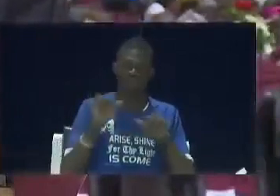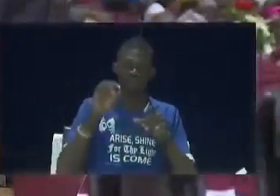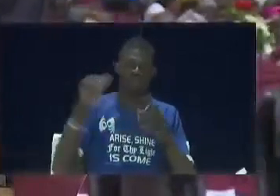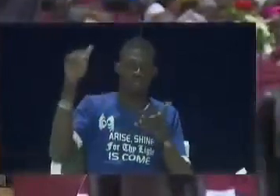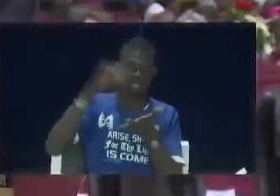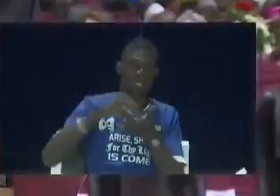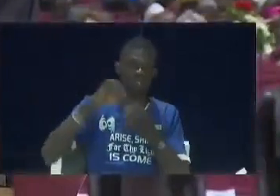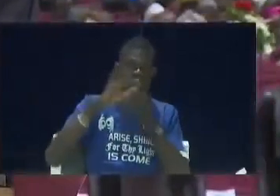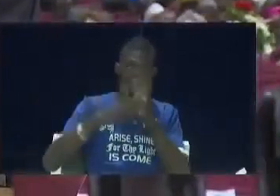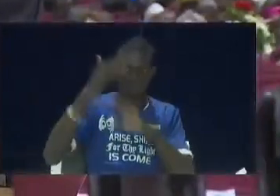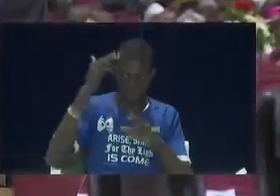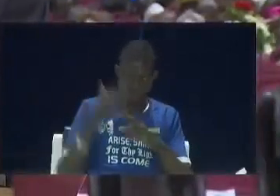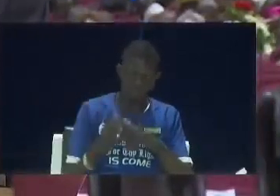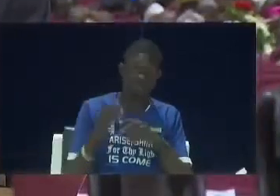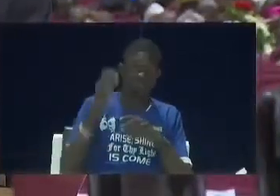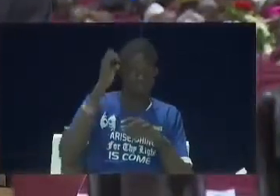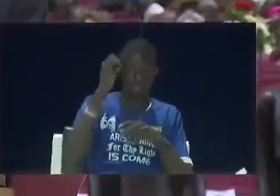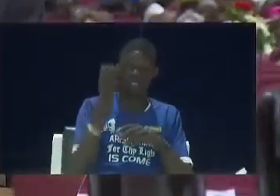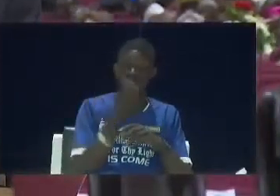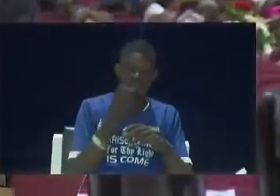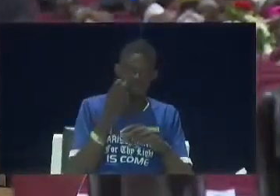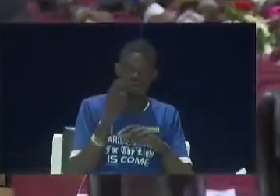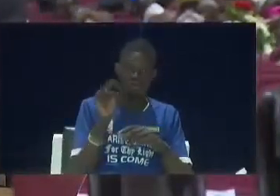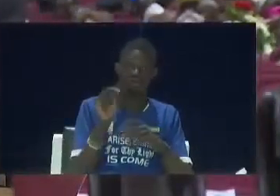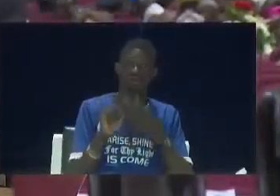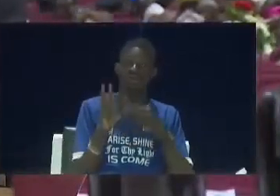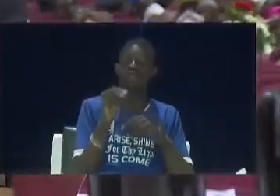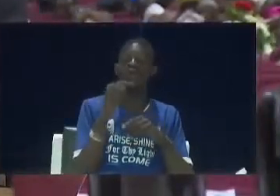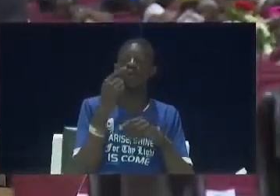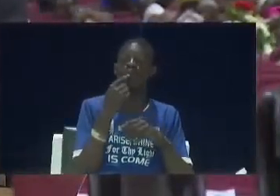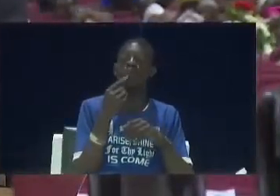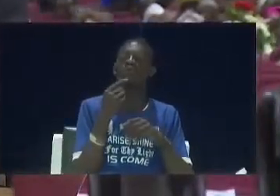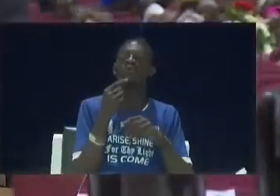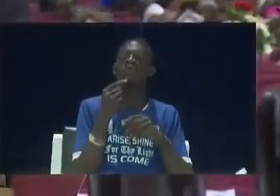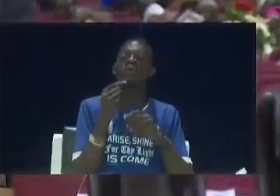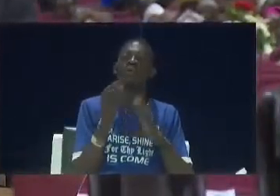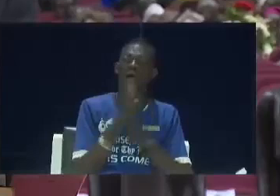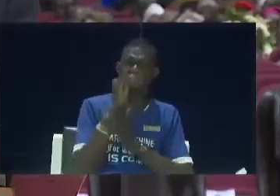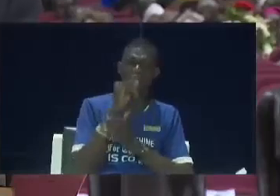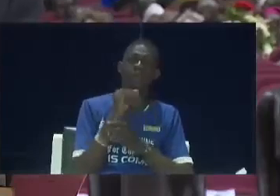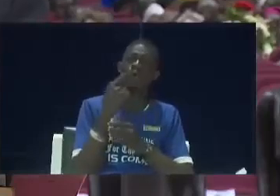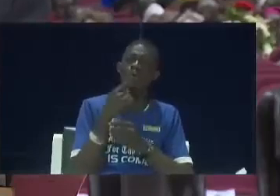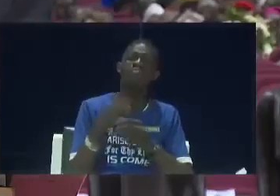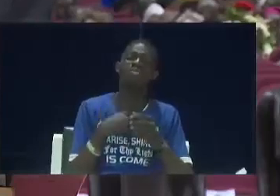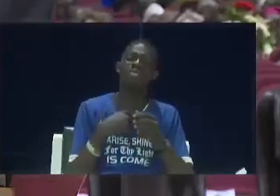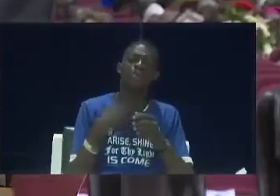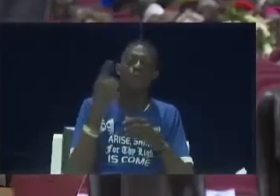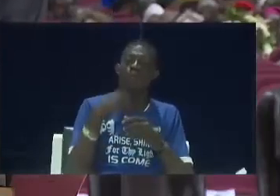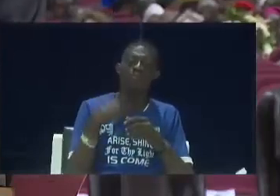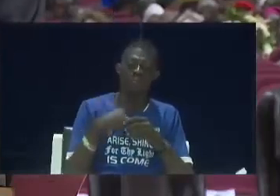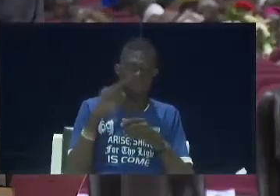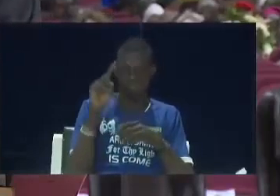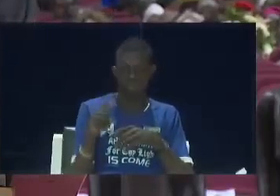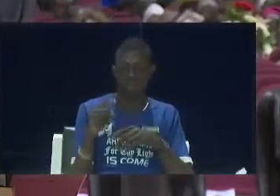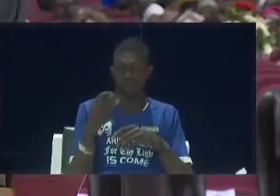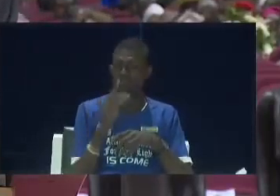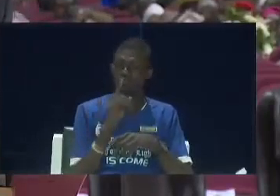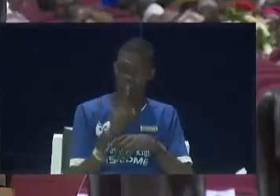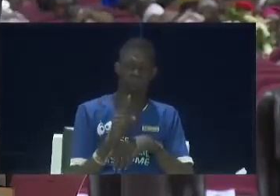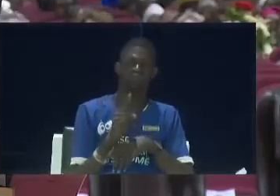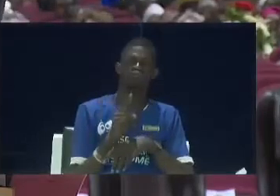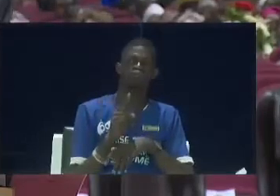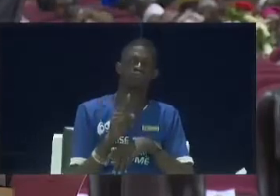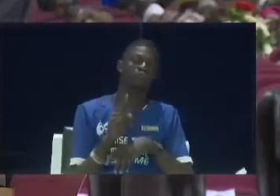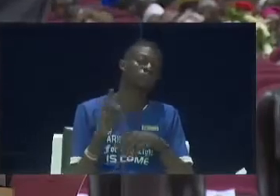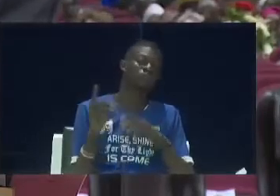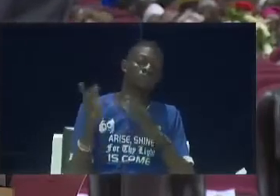he spoke to them and asked, who do you say I am? Of course,